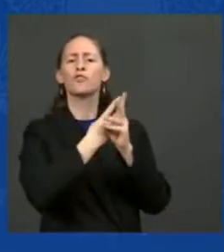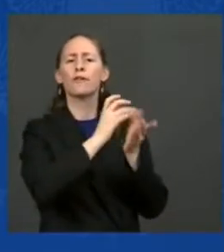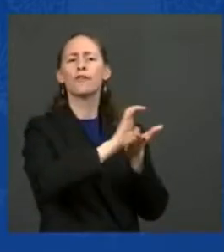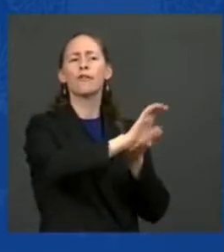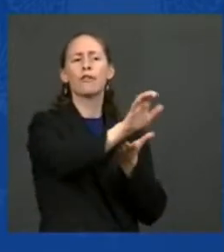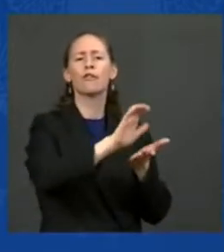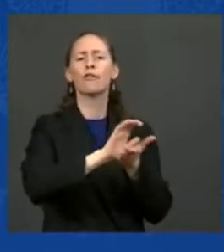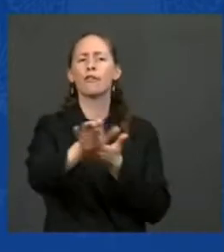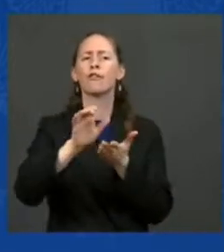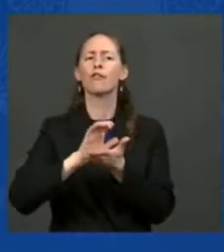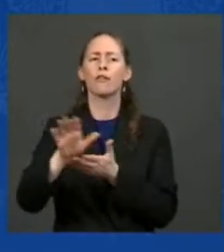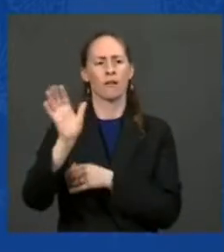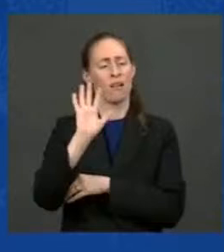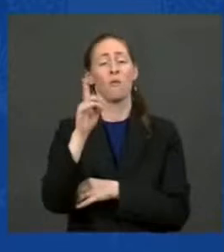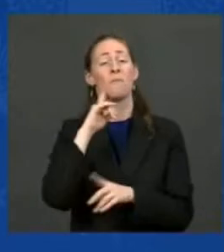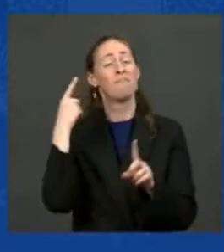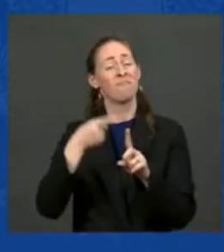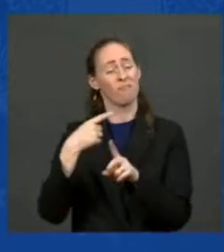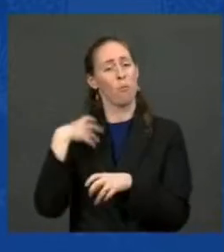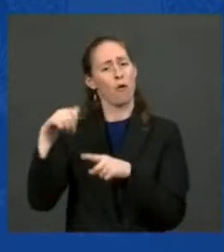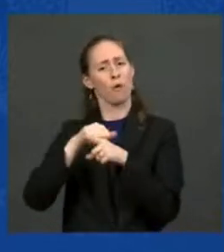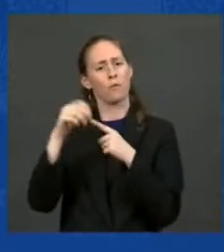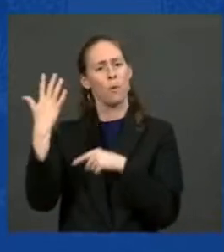we preach.